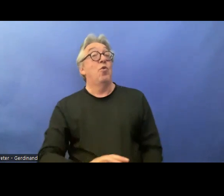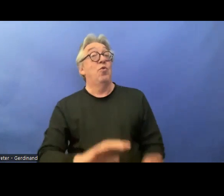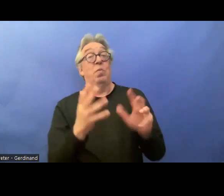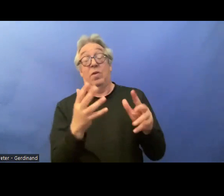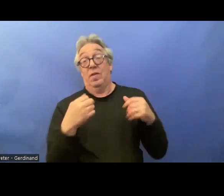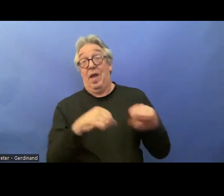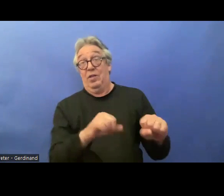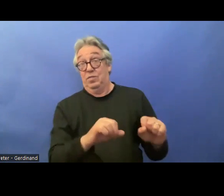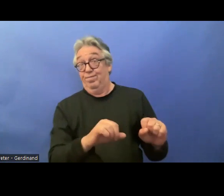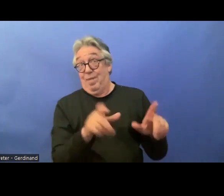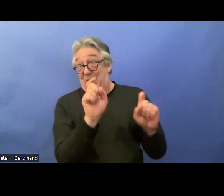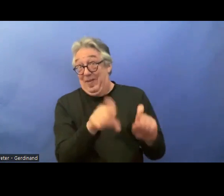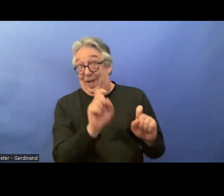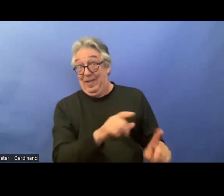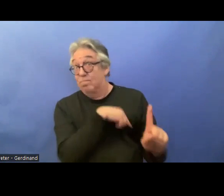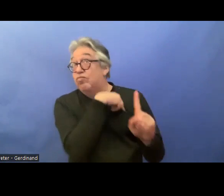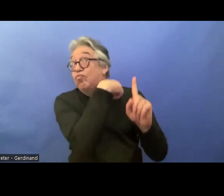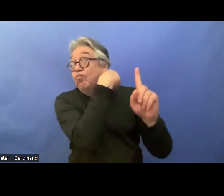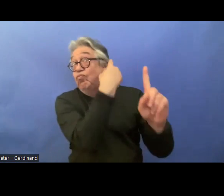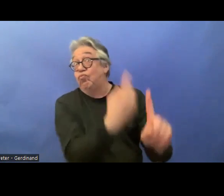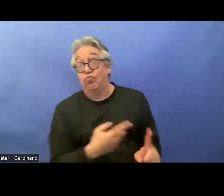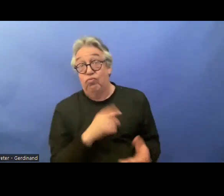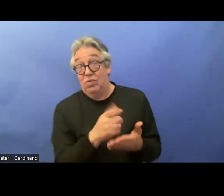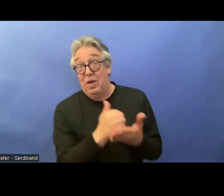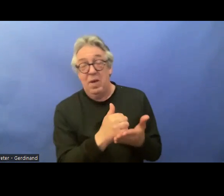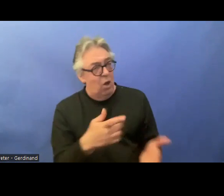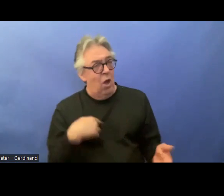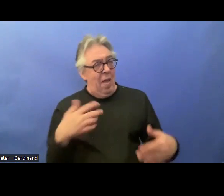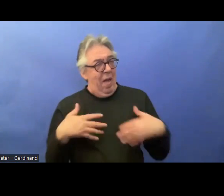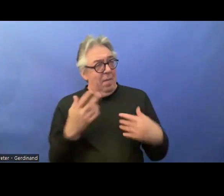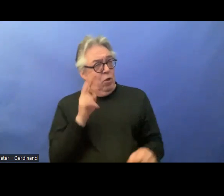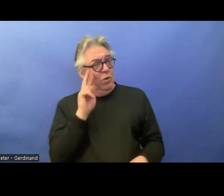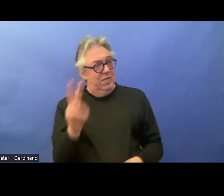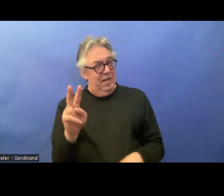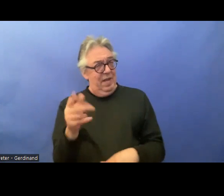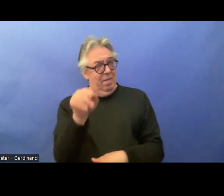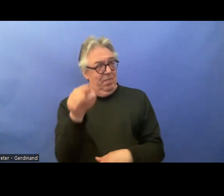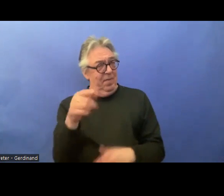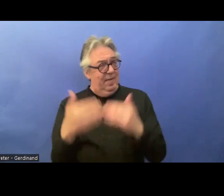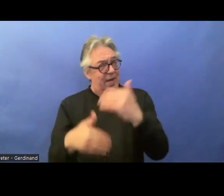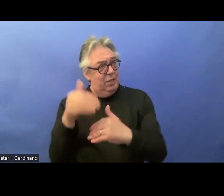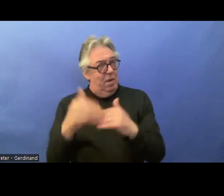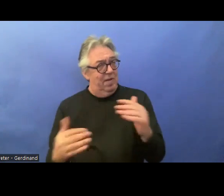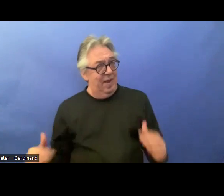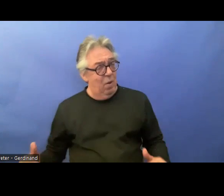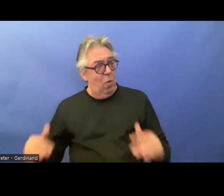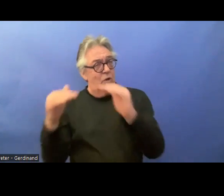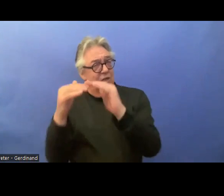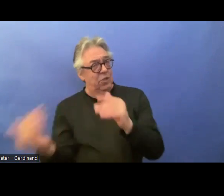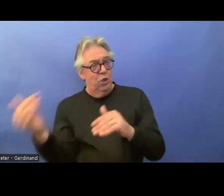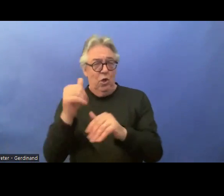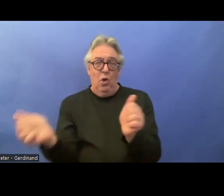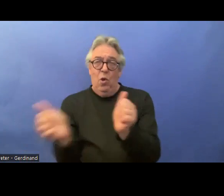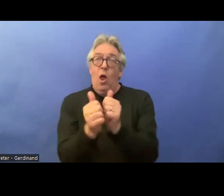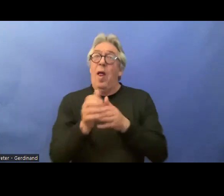for long times. And it is great to see an OBD sitting in the role of co-leading the disability working group. Could you